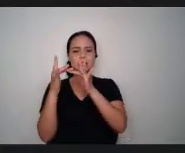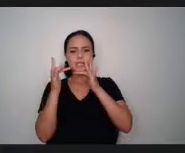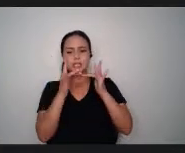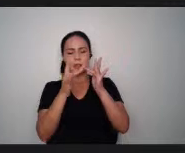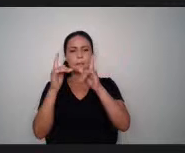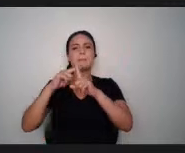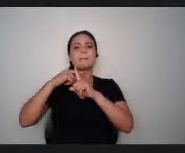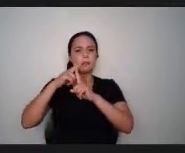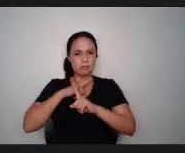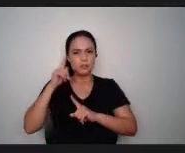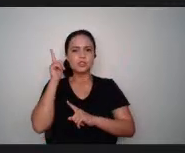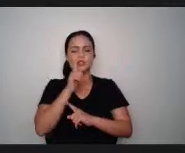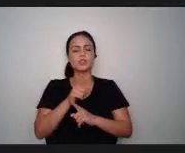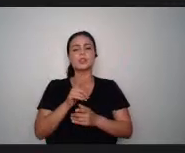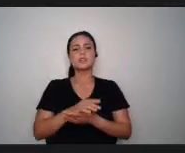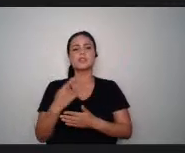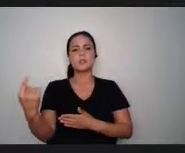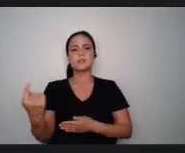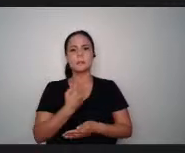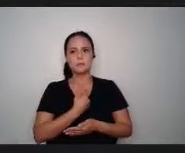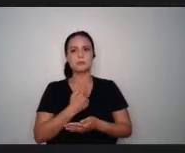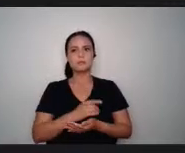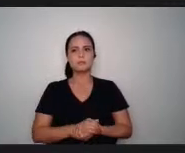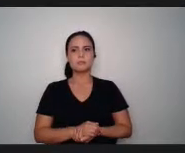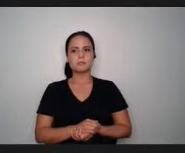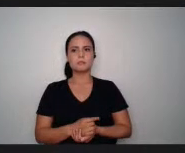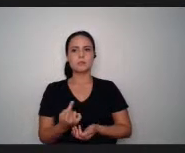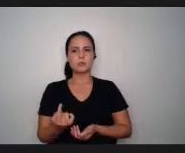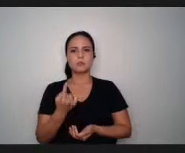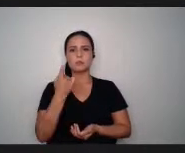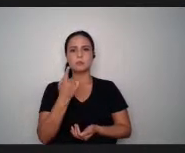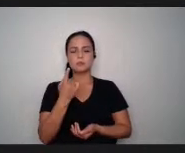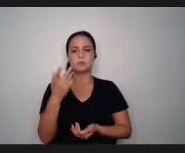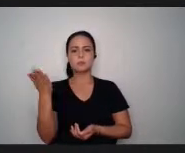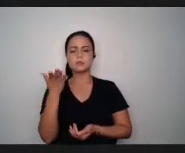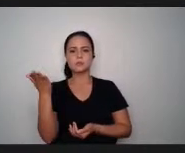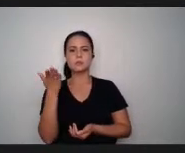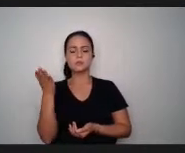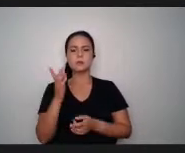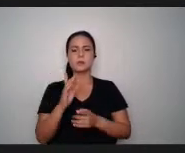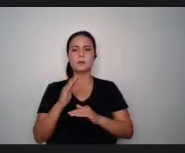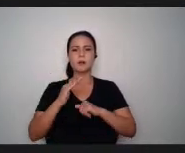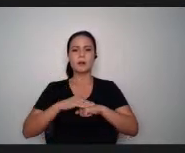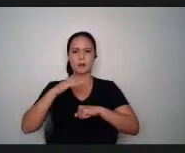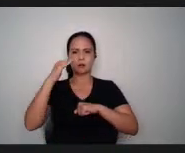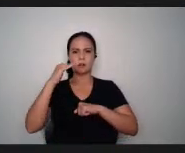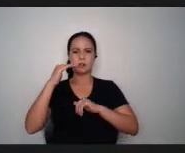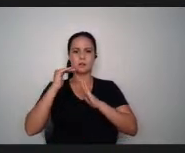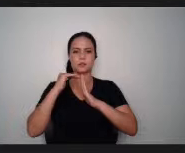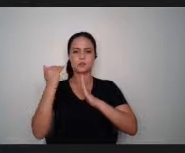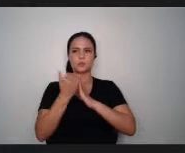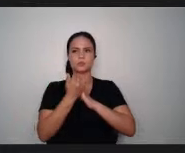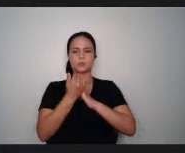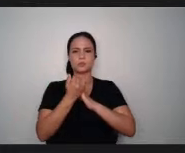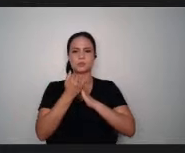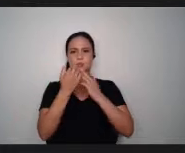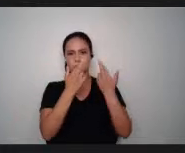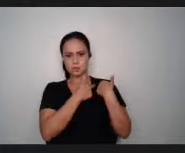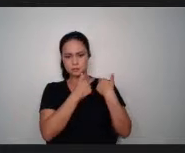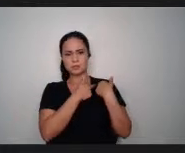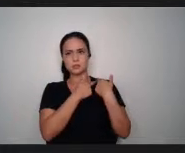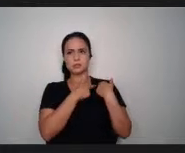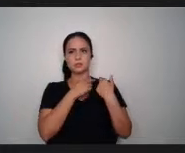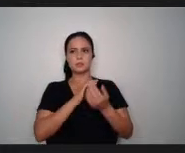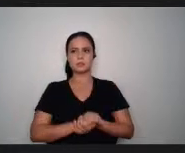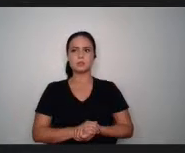that the more you are connected, the more chance you have to get demand. And so all